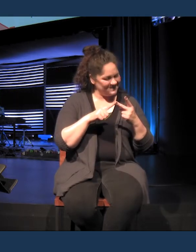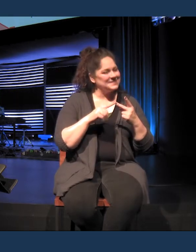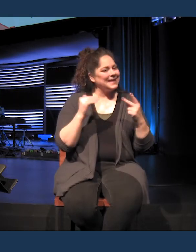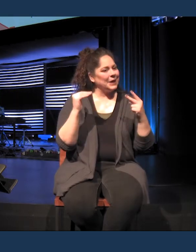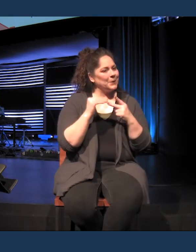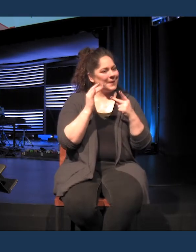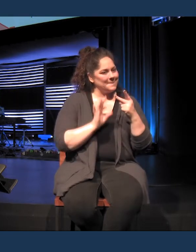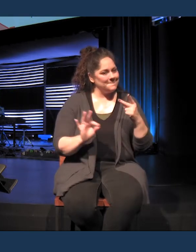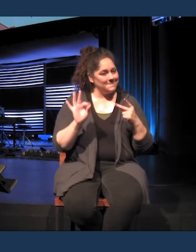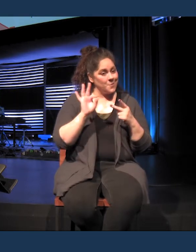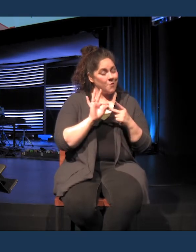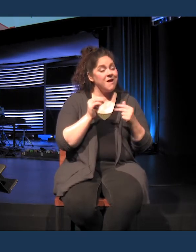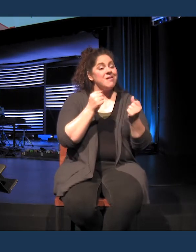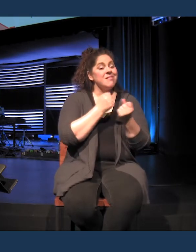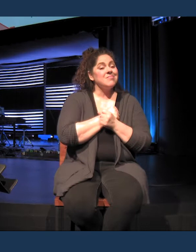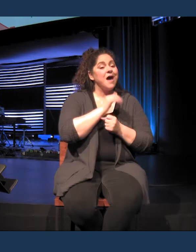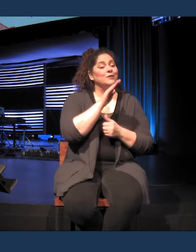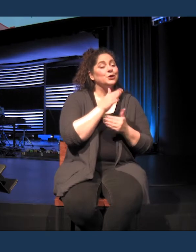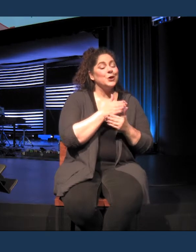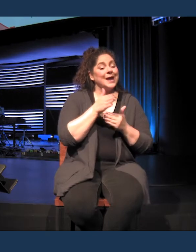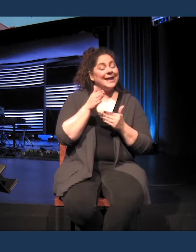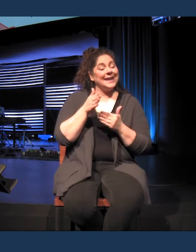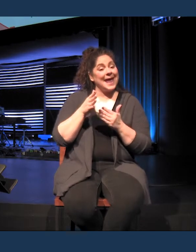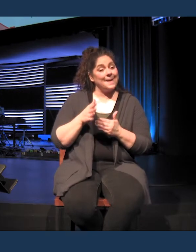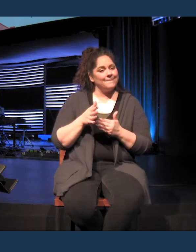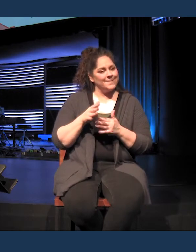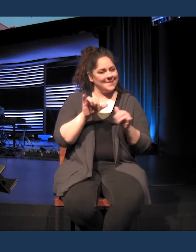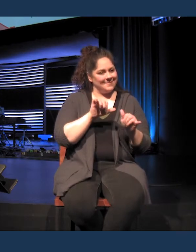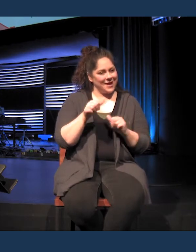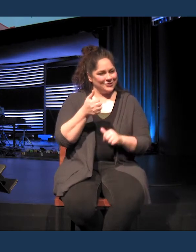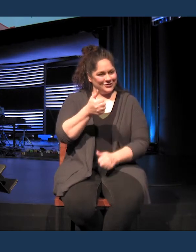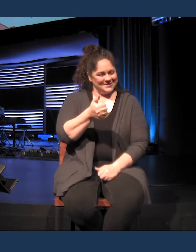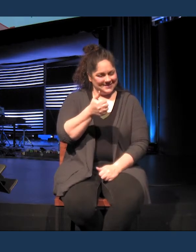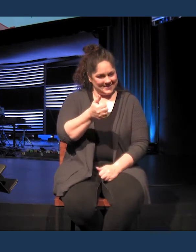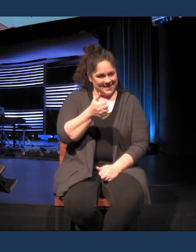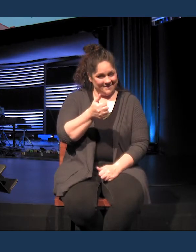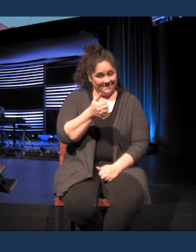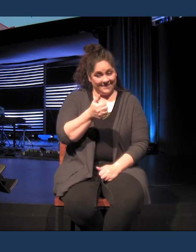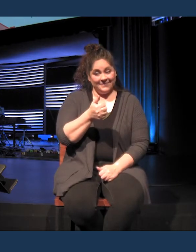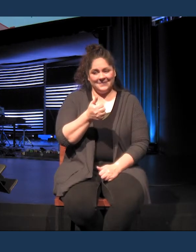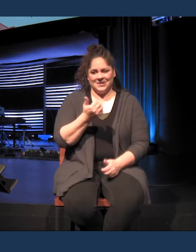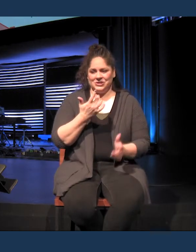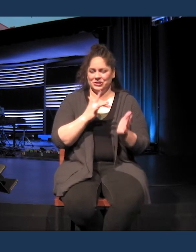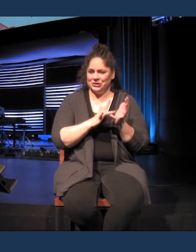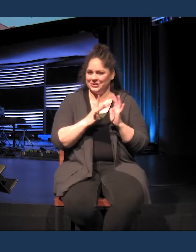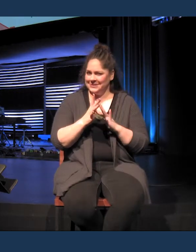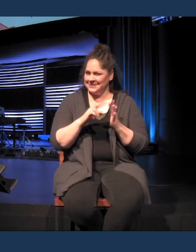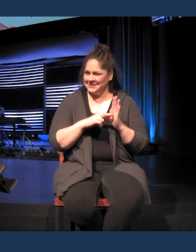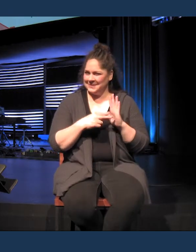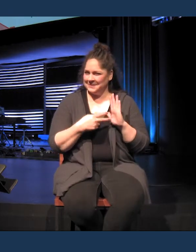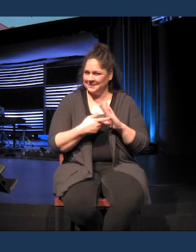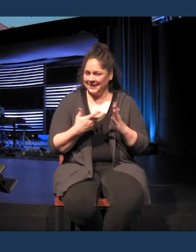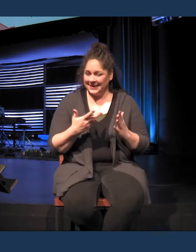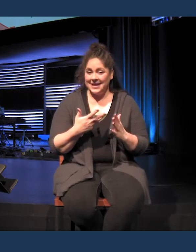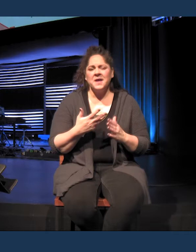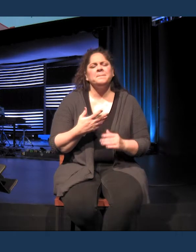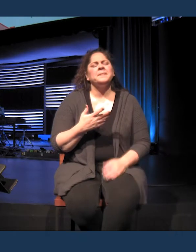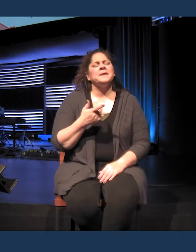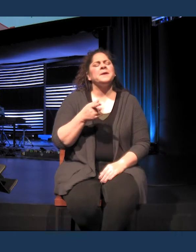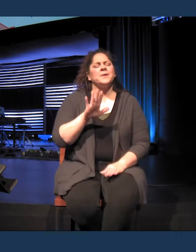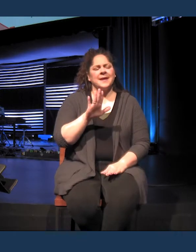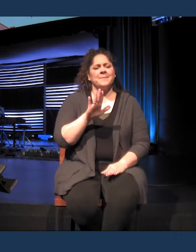Love your neighbor as yourself. So what was Jesus getting at? Well, think about how you